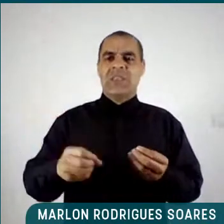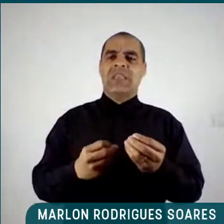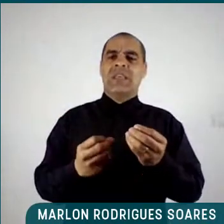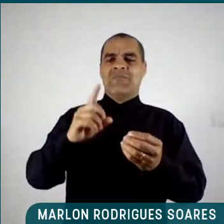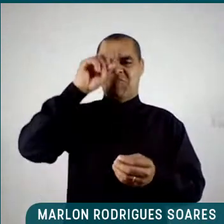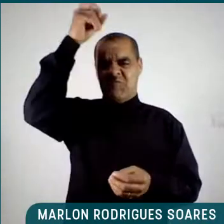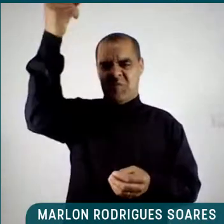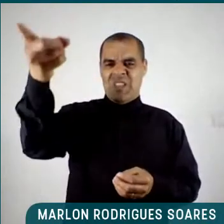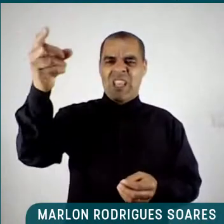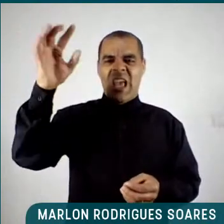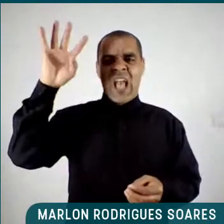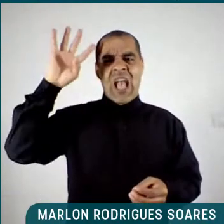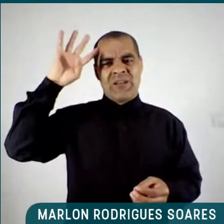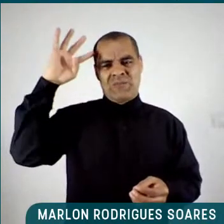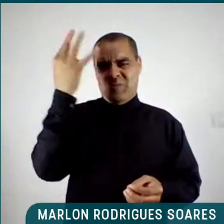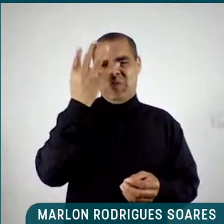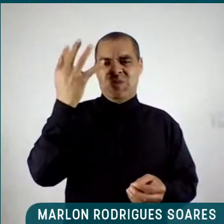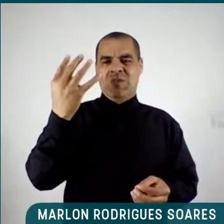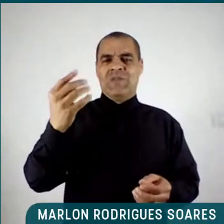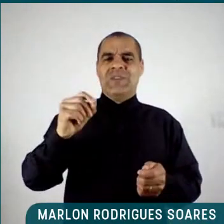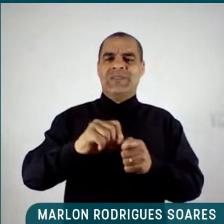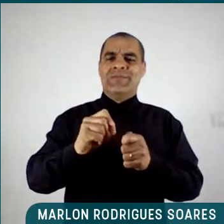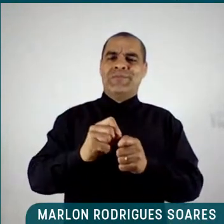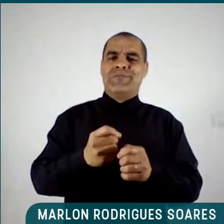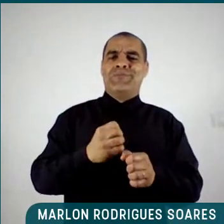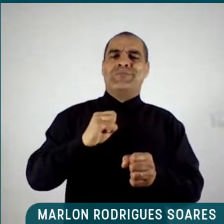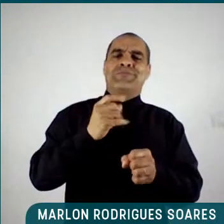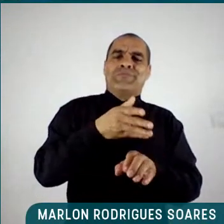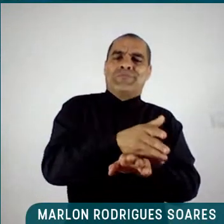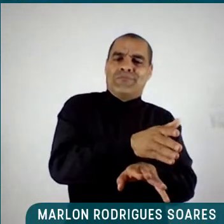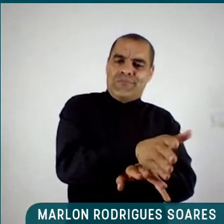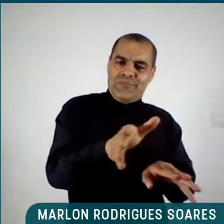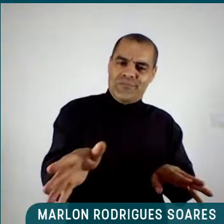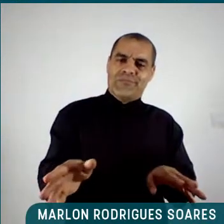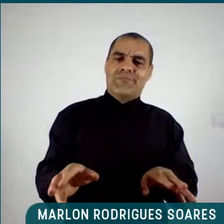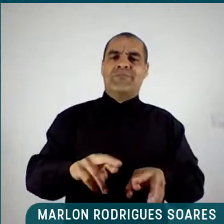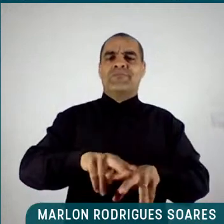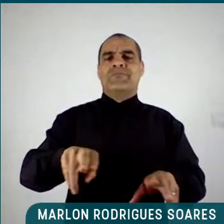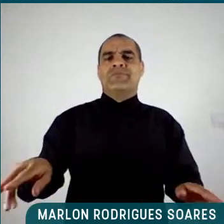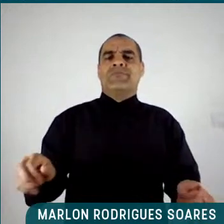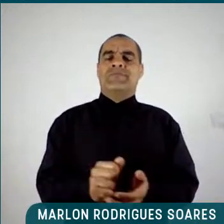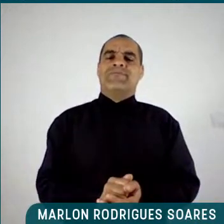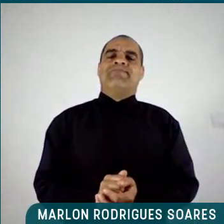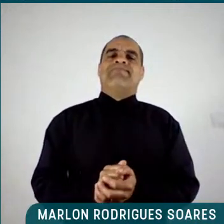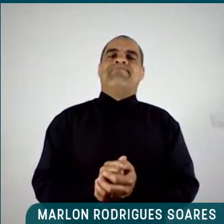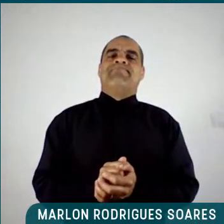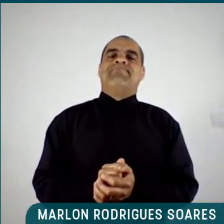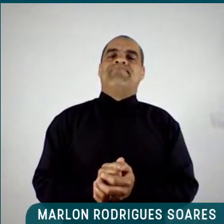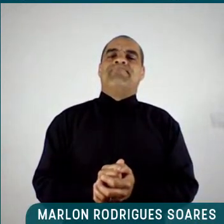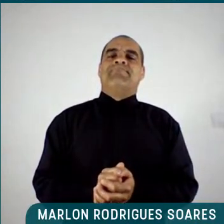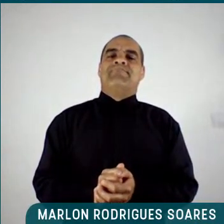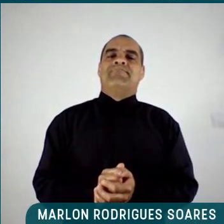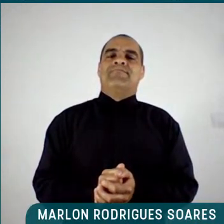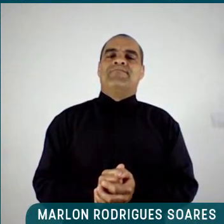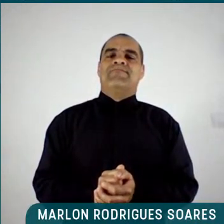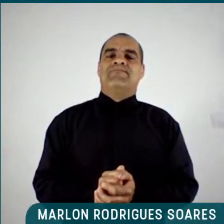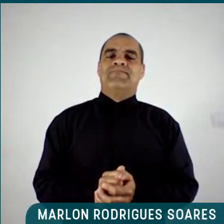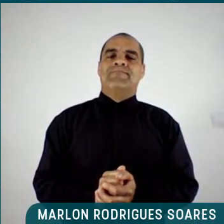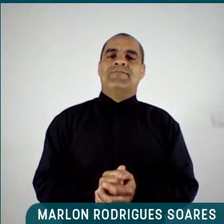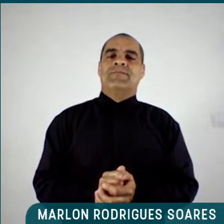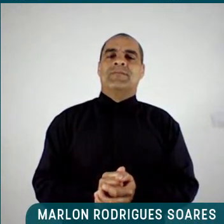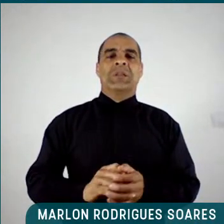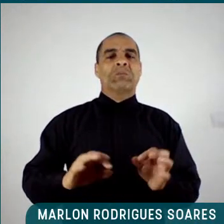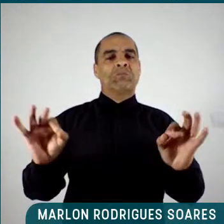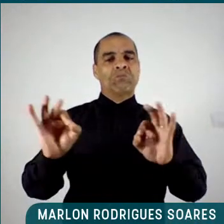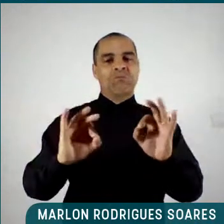fato interseccionais e Uh, transversais. and we can get, so we can get